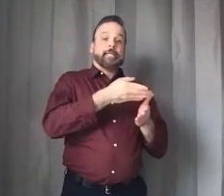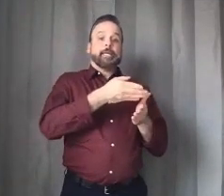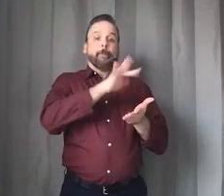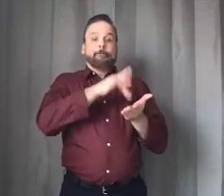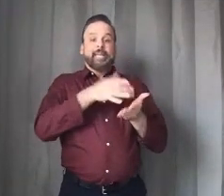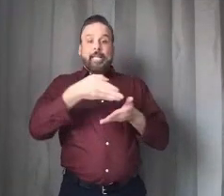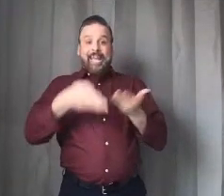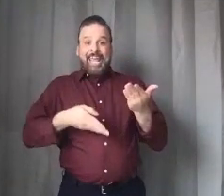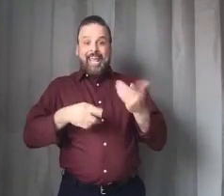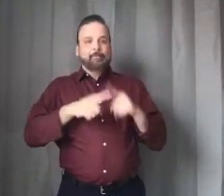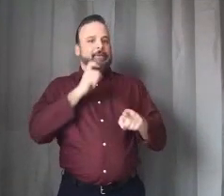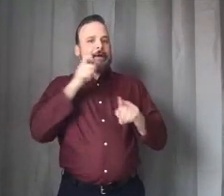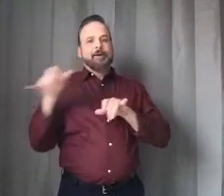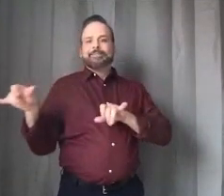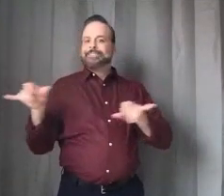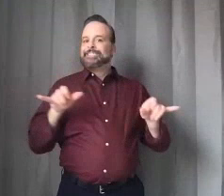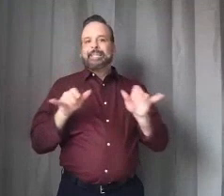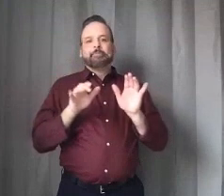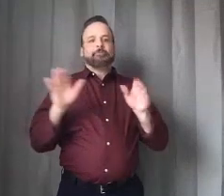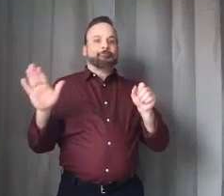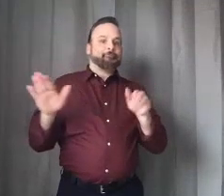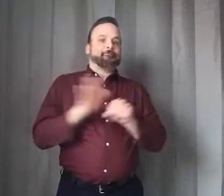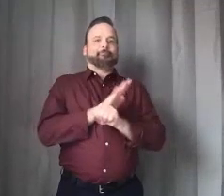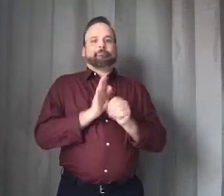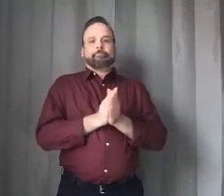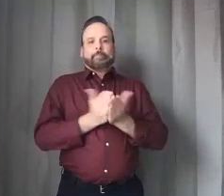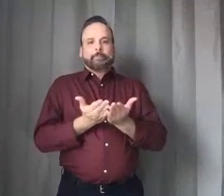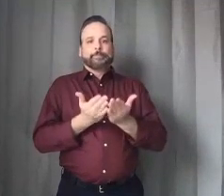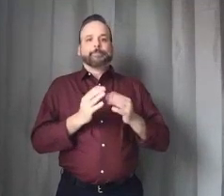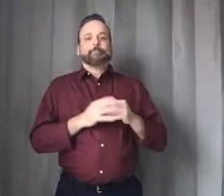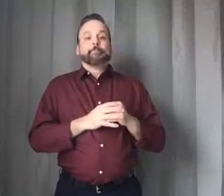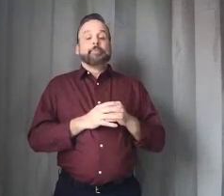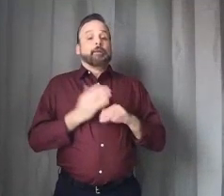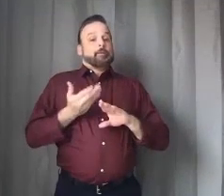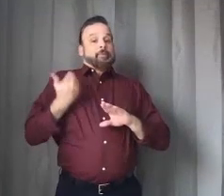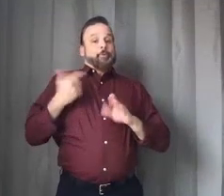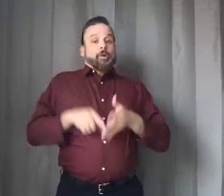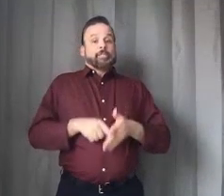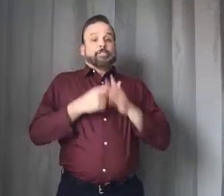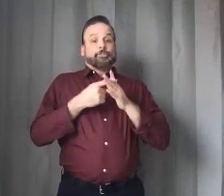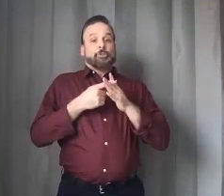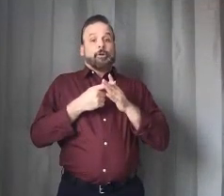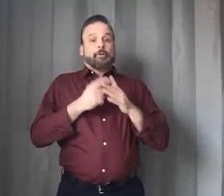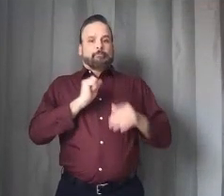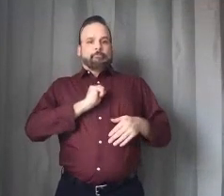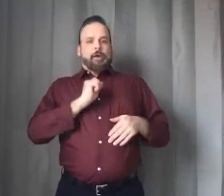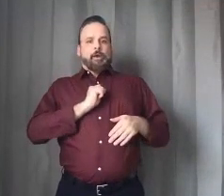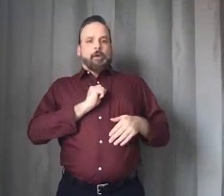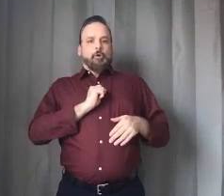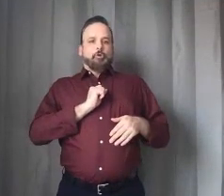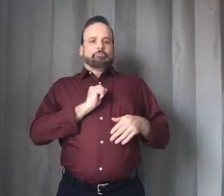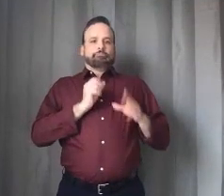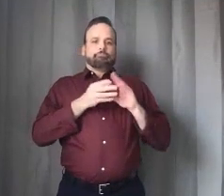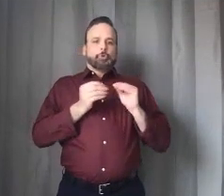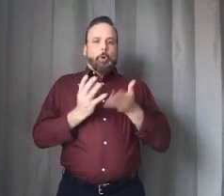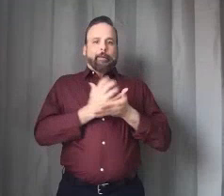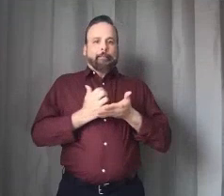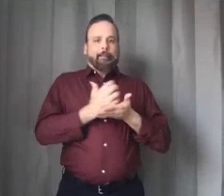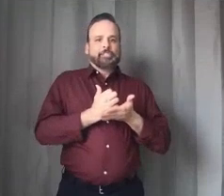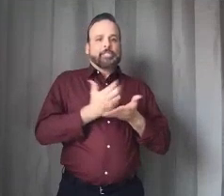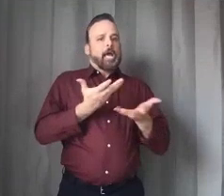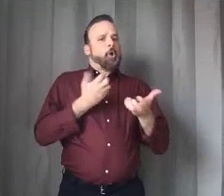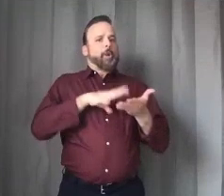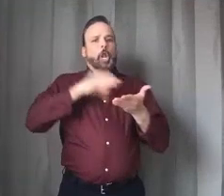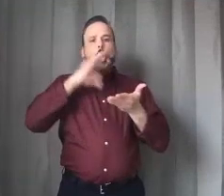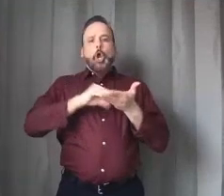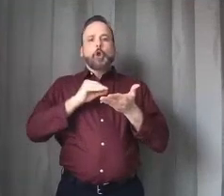the same way, right? So even before I started my own anthology, I was just like, well, I want to just learn from the great. So